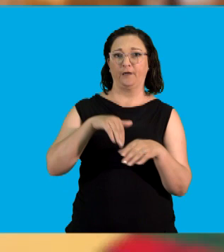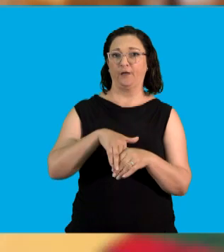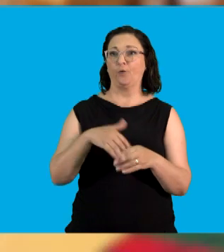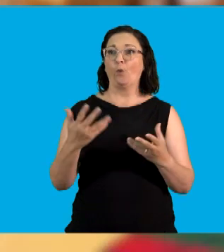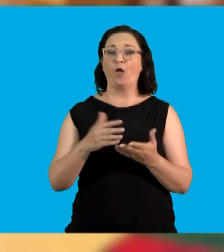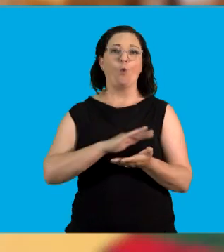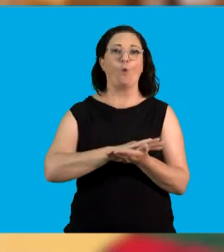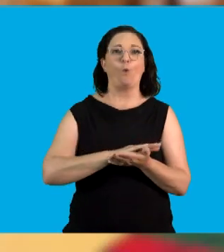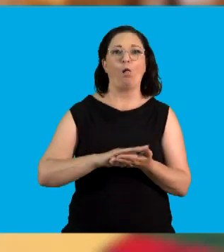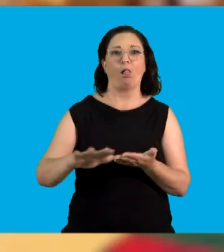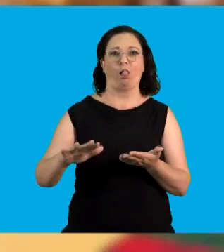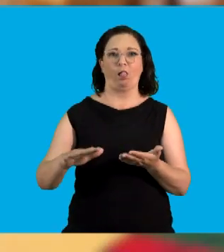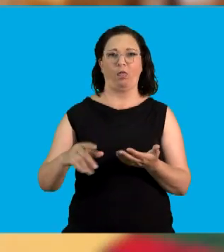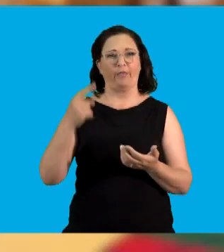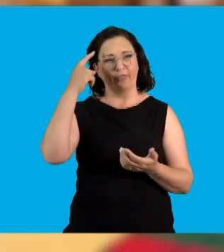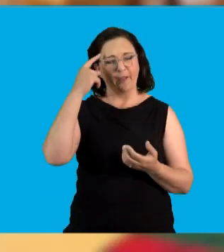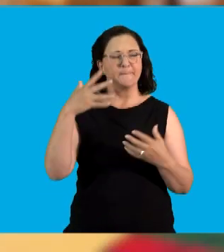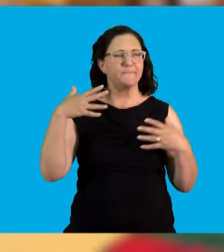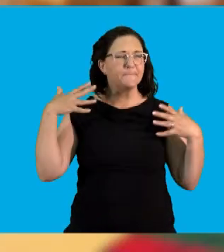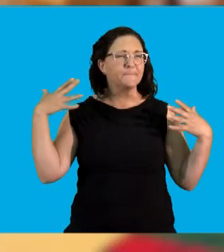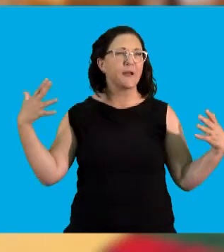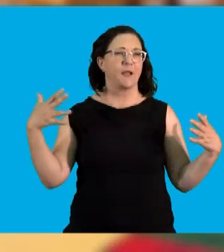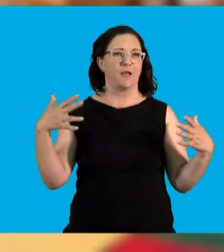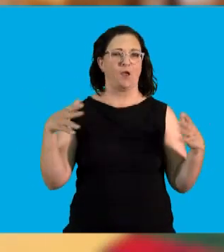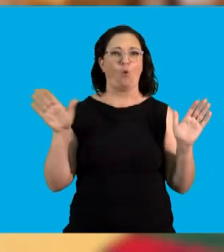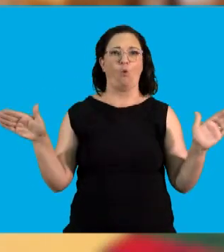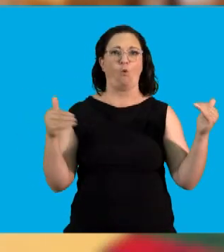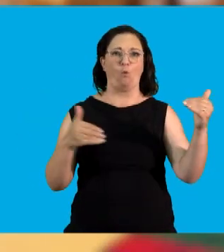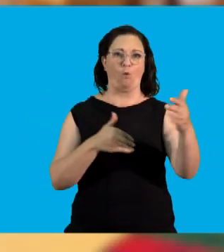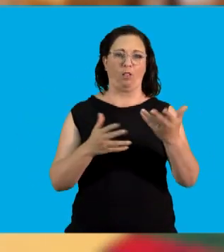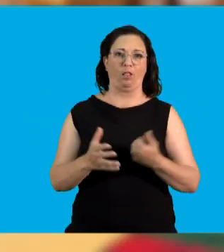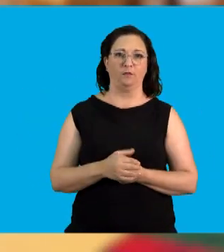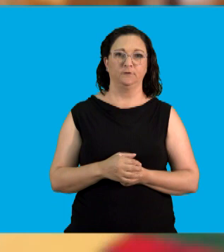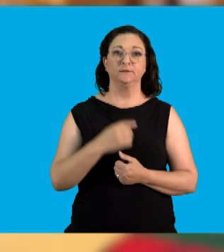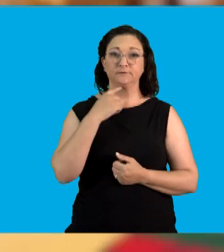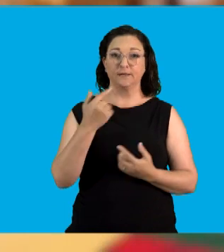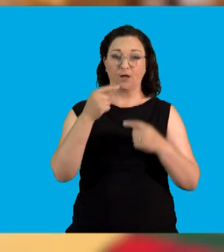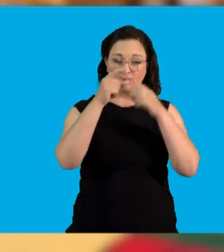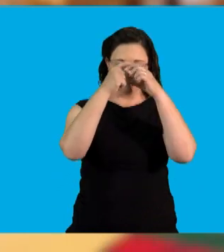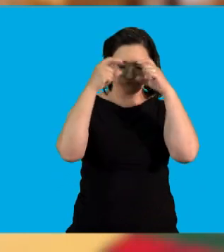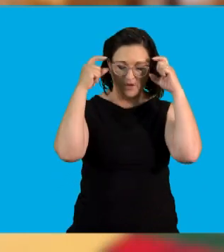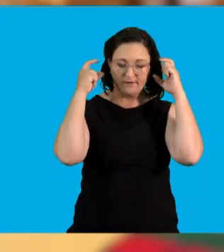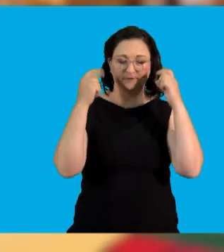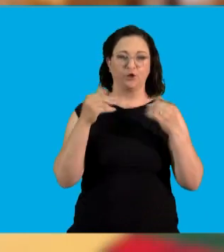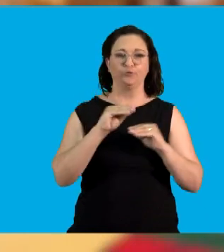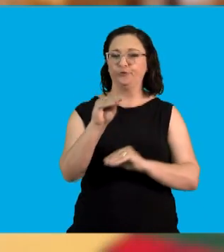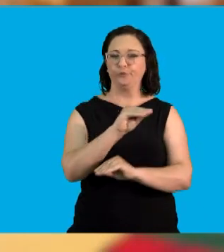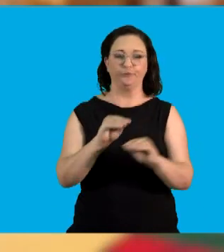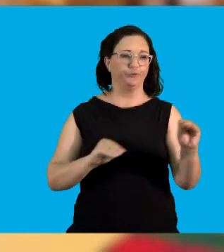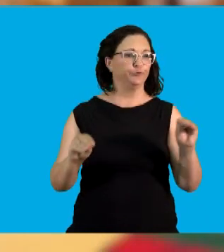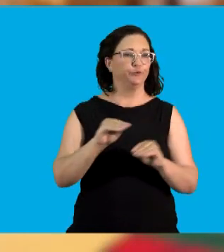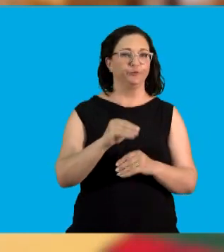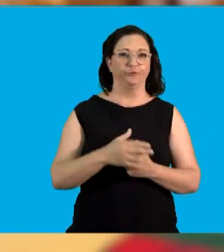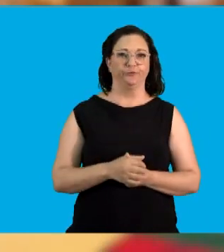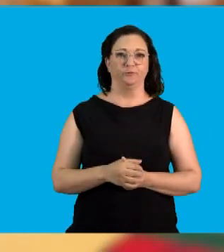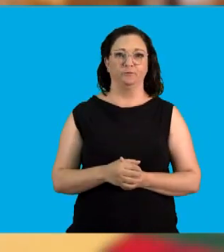hall. We can think of the biggest hall that you can ever think of. We lock you inside there, and we say we blindfold you, and then we say move